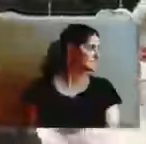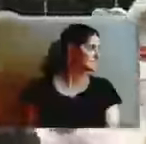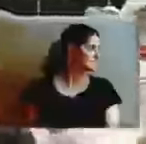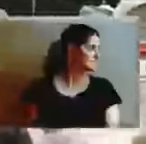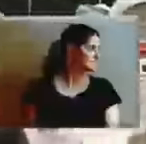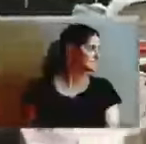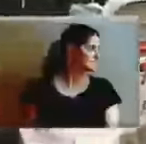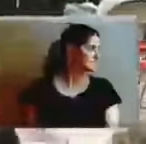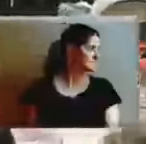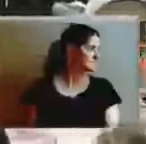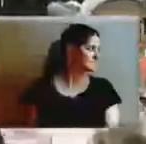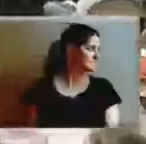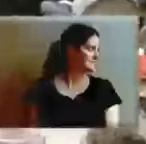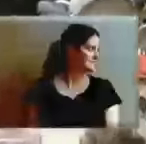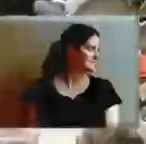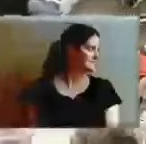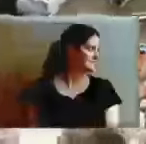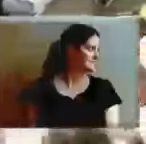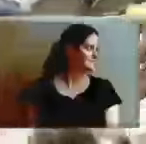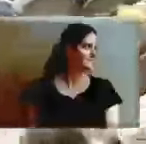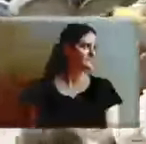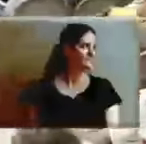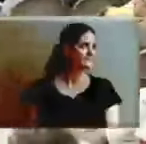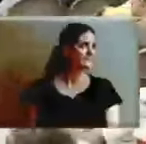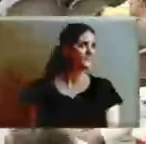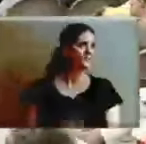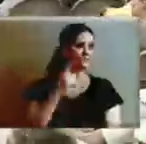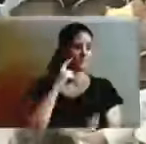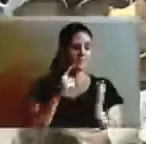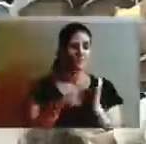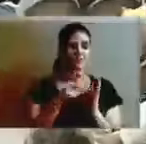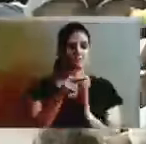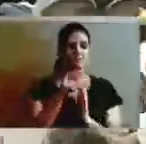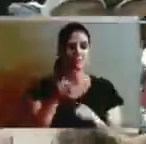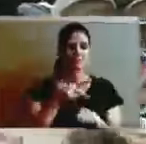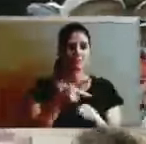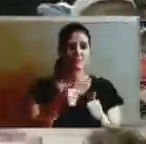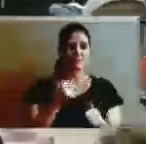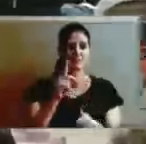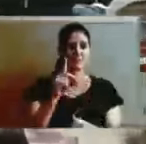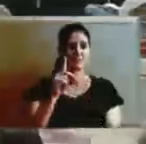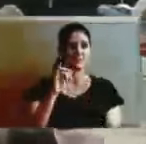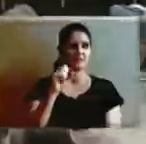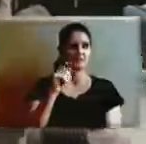Board Member Chris Brady, will you please come forward to recognize the principals from District 7?